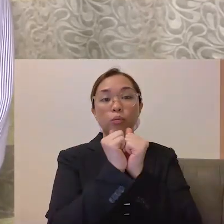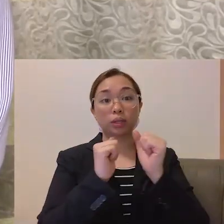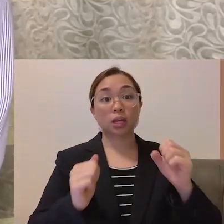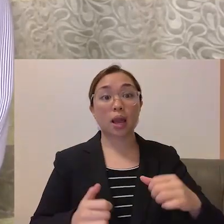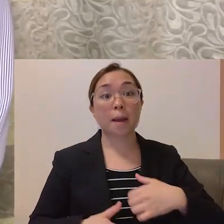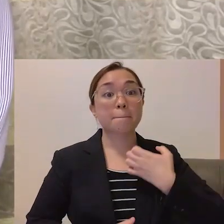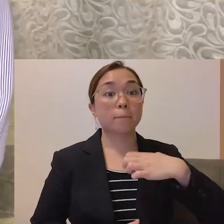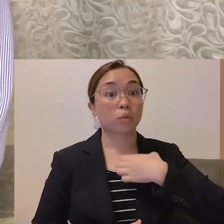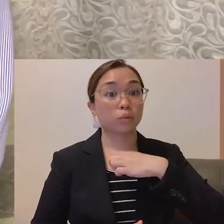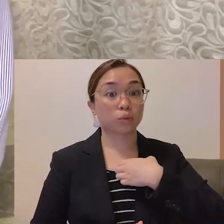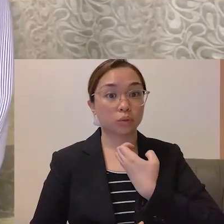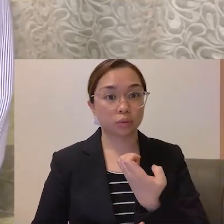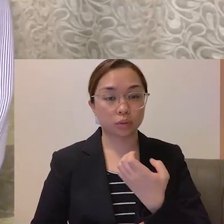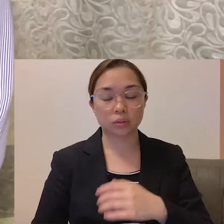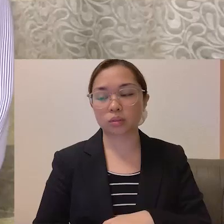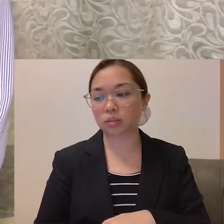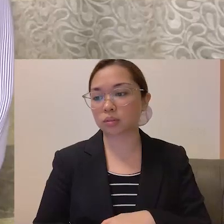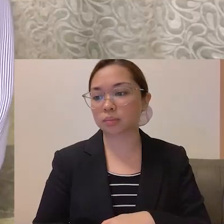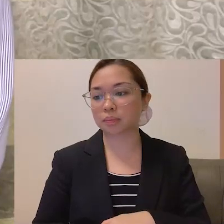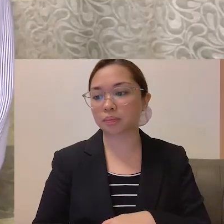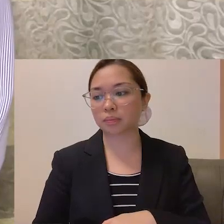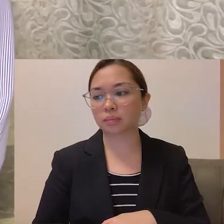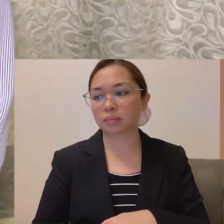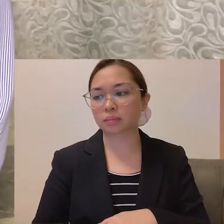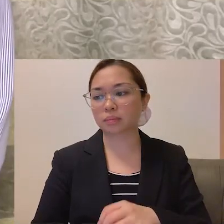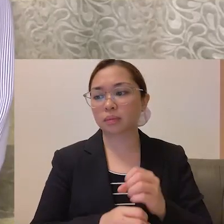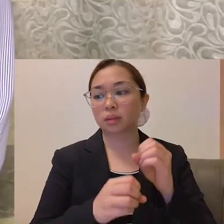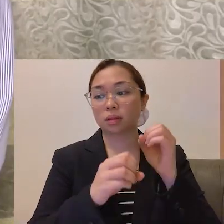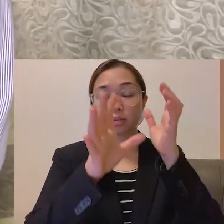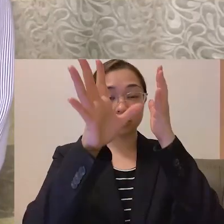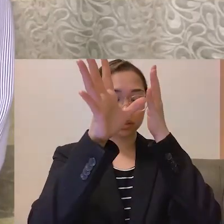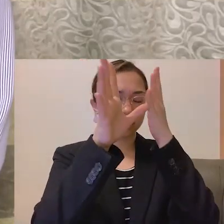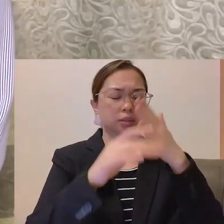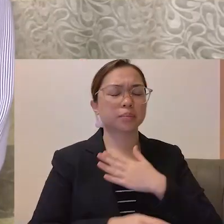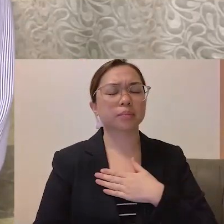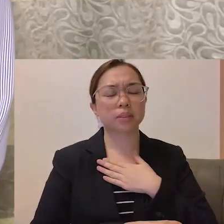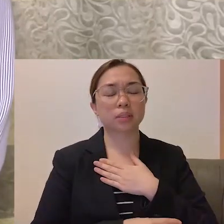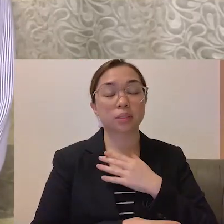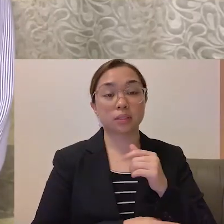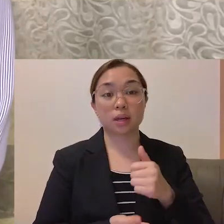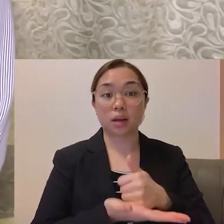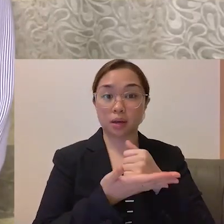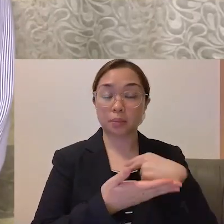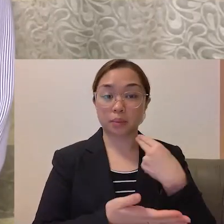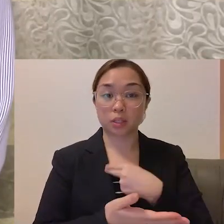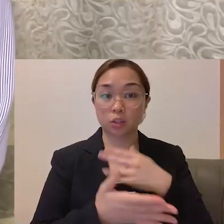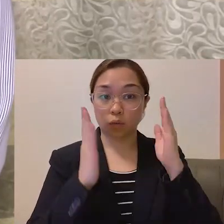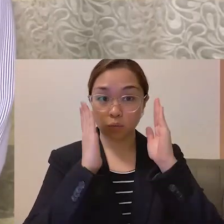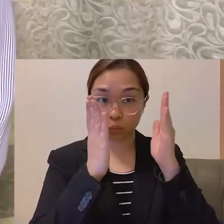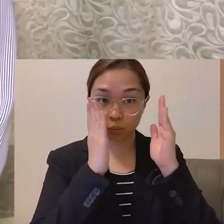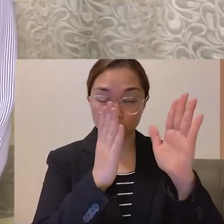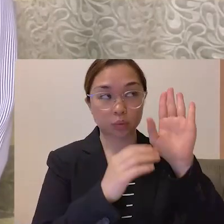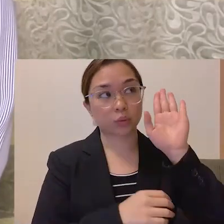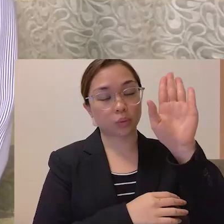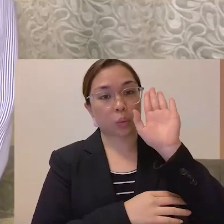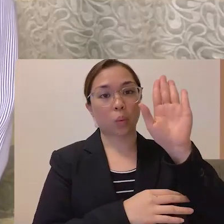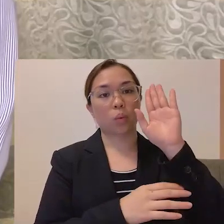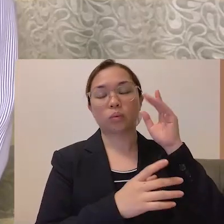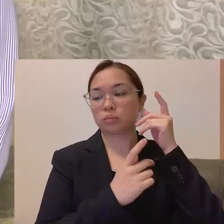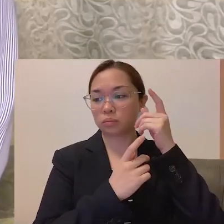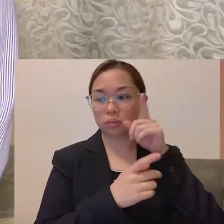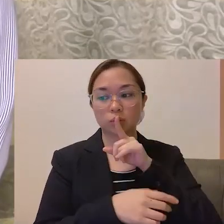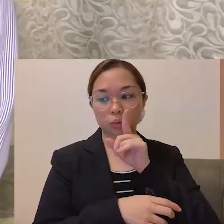Father, will you open our hearts to your truth? Forgive us if we have spent so much time